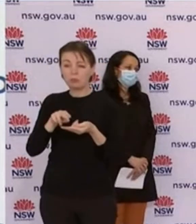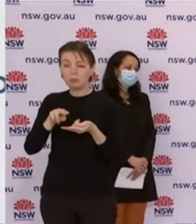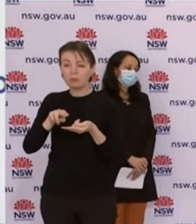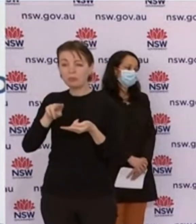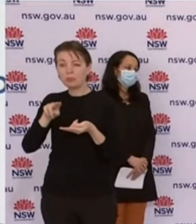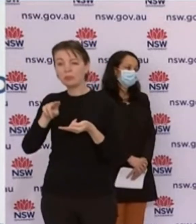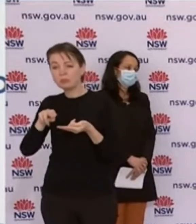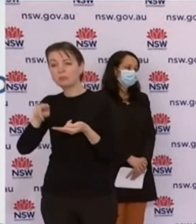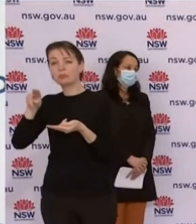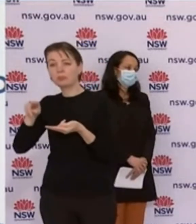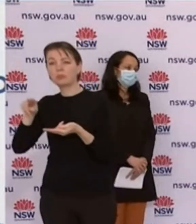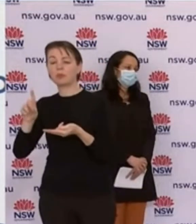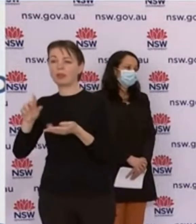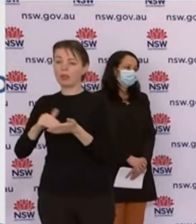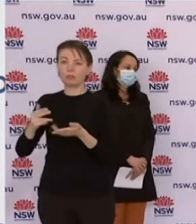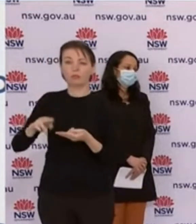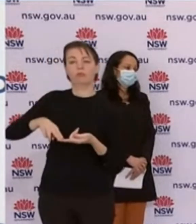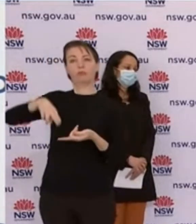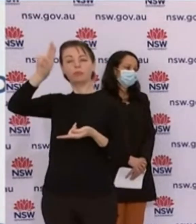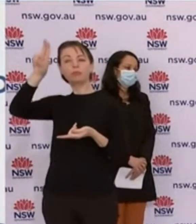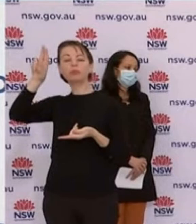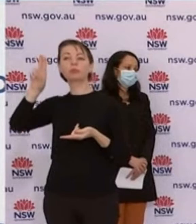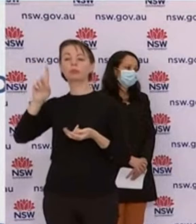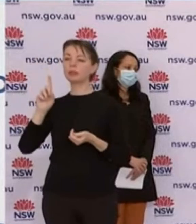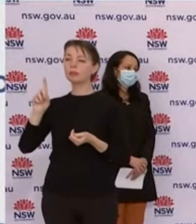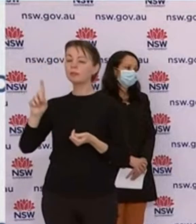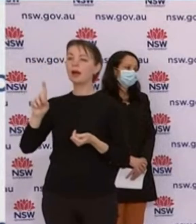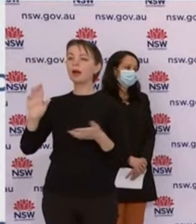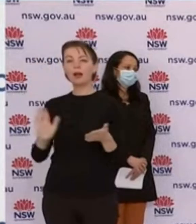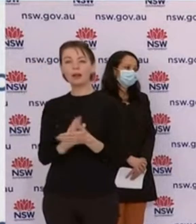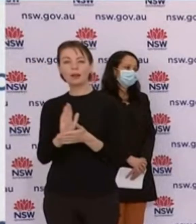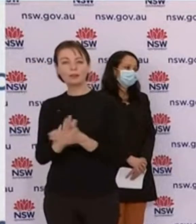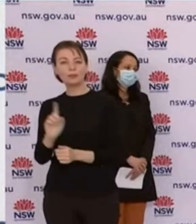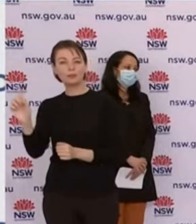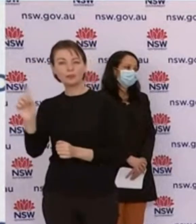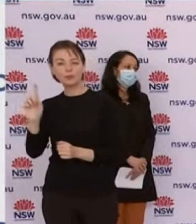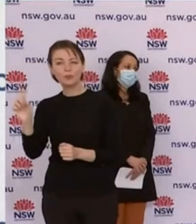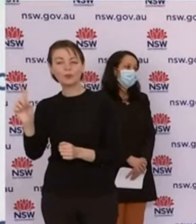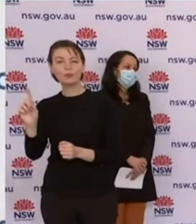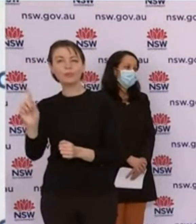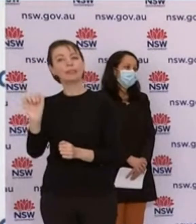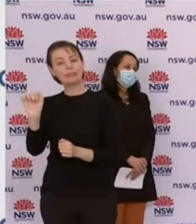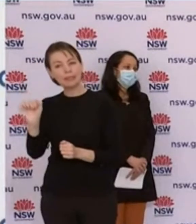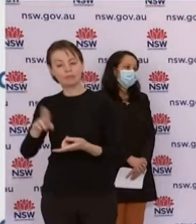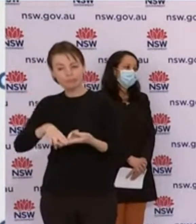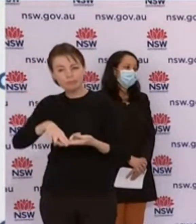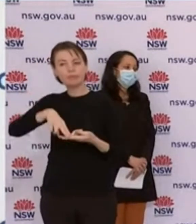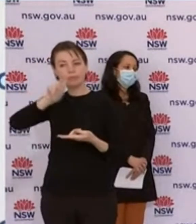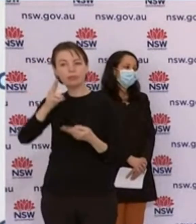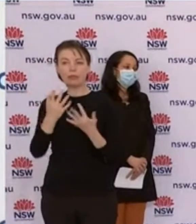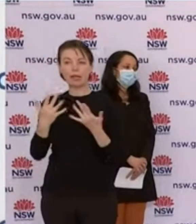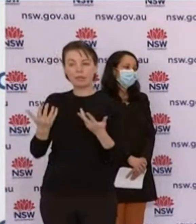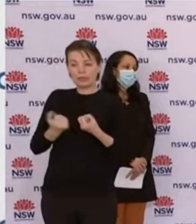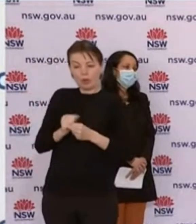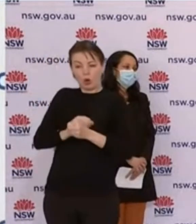COVID is like. But the one pleasing thing, and I don't, again, want to be taken out of context in making this comment, is even though we've had high case numbers,